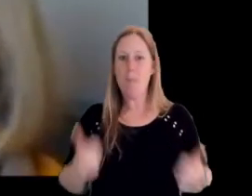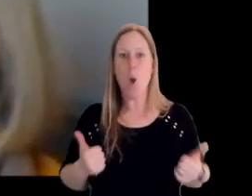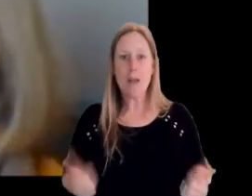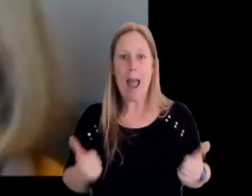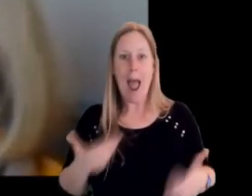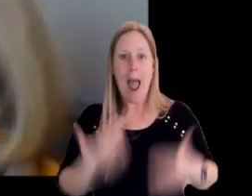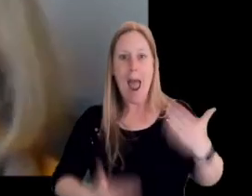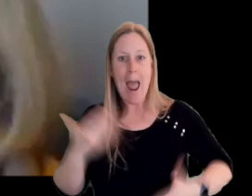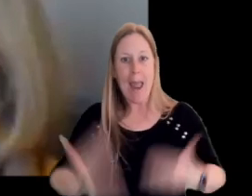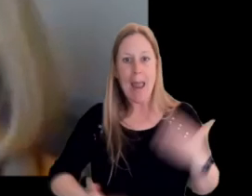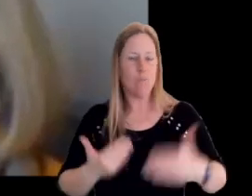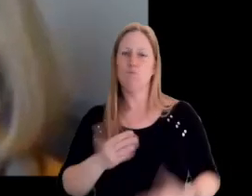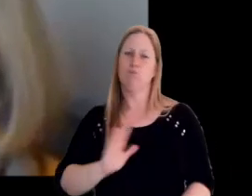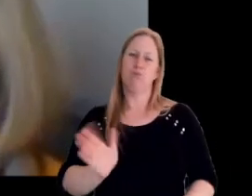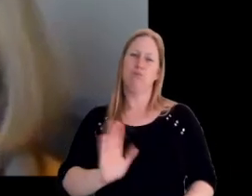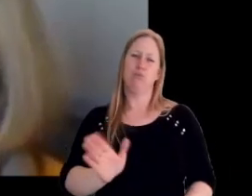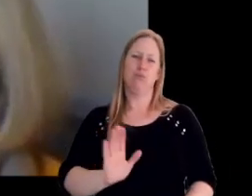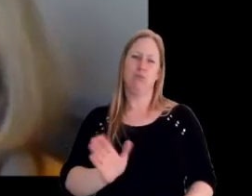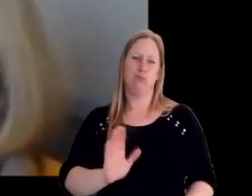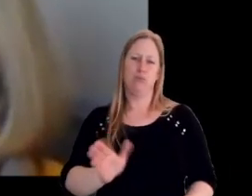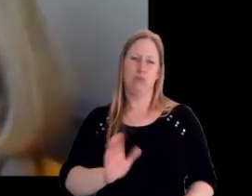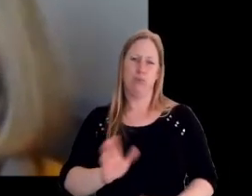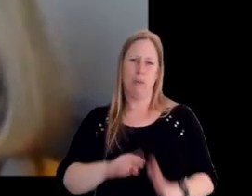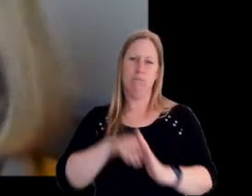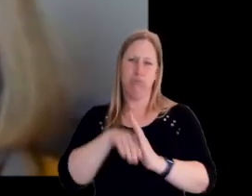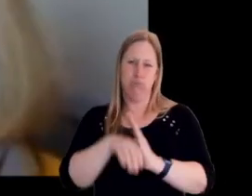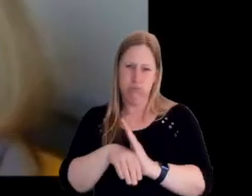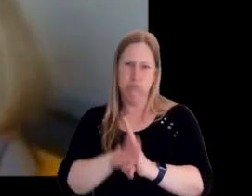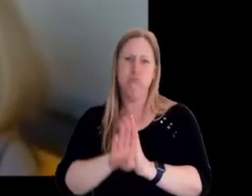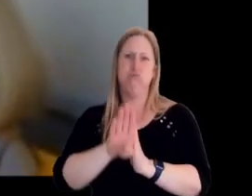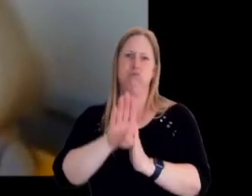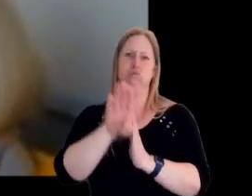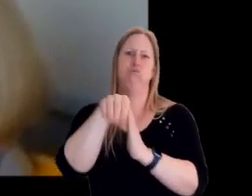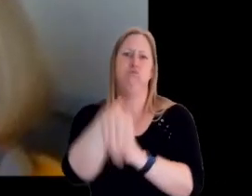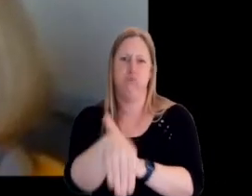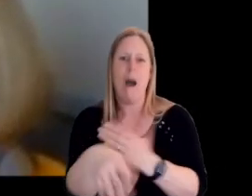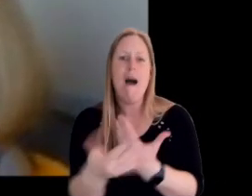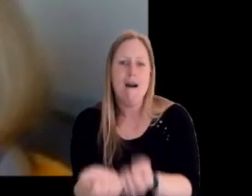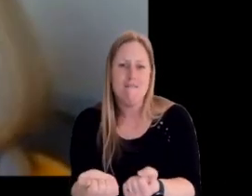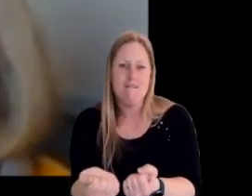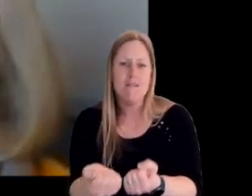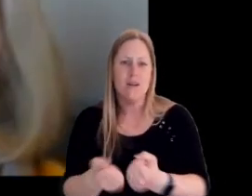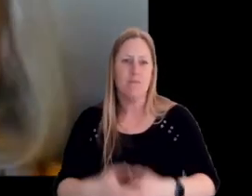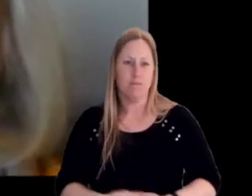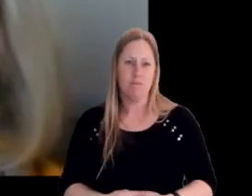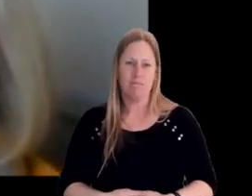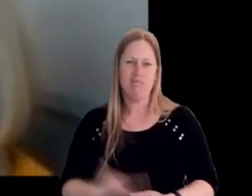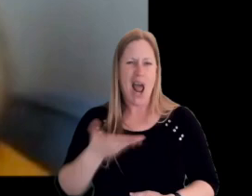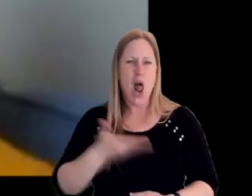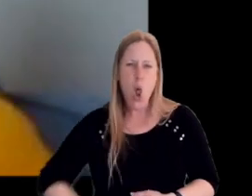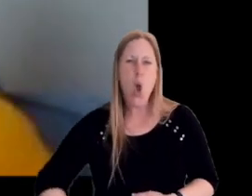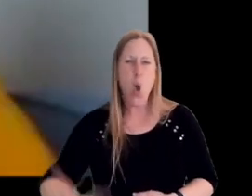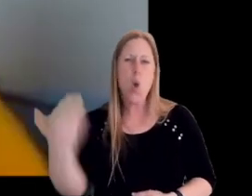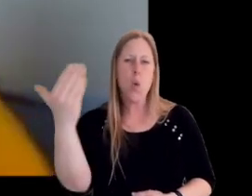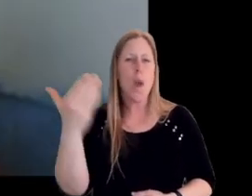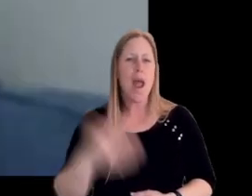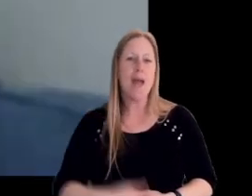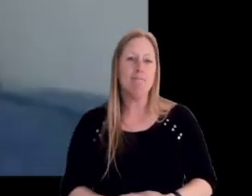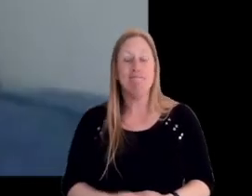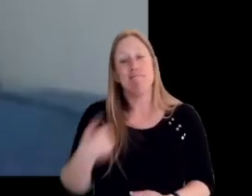now. It's very far from that. And it's kind of a long road, really.